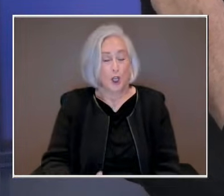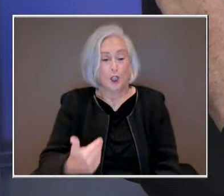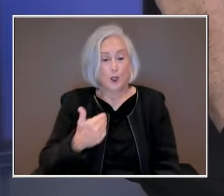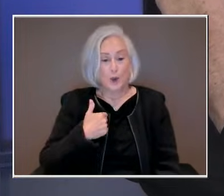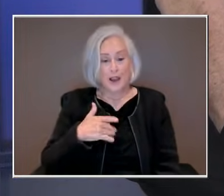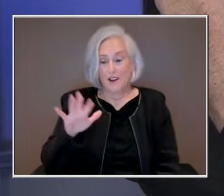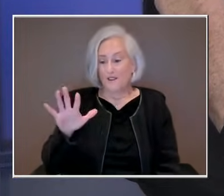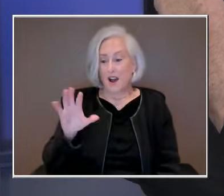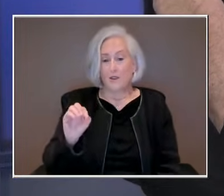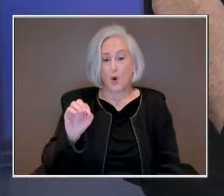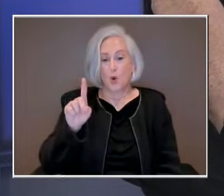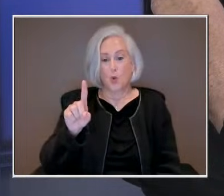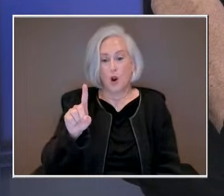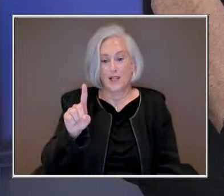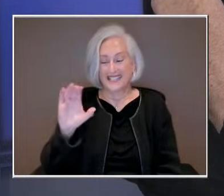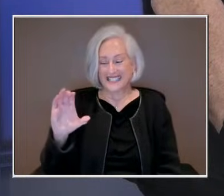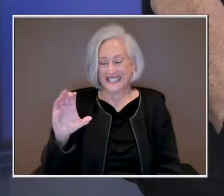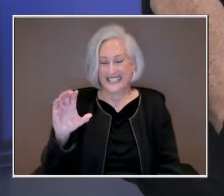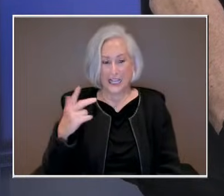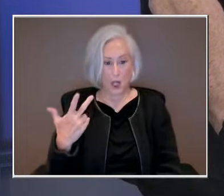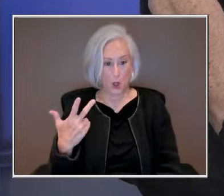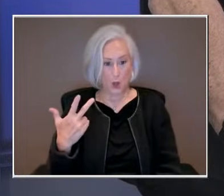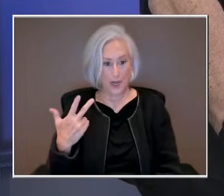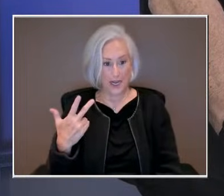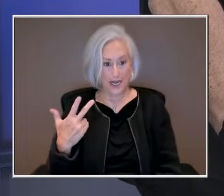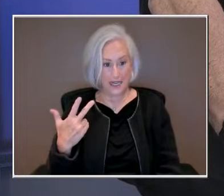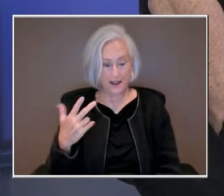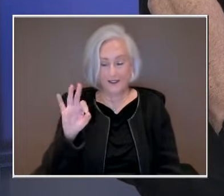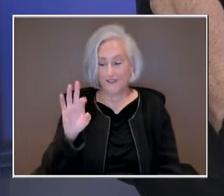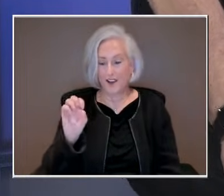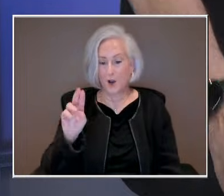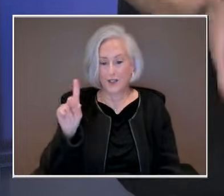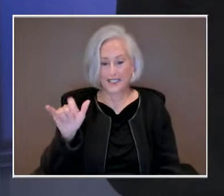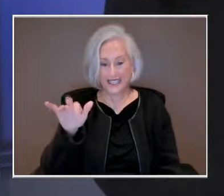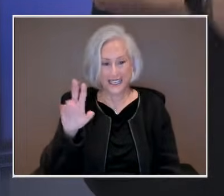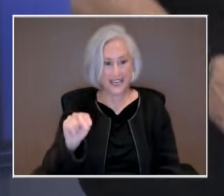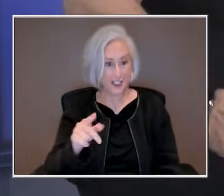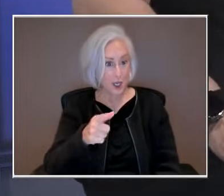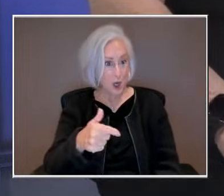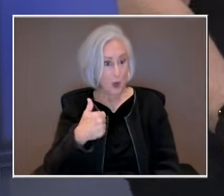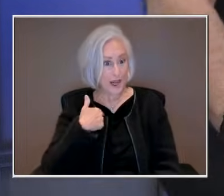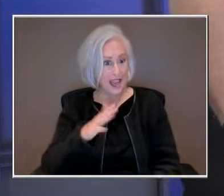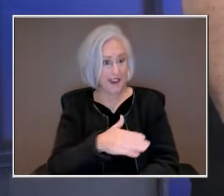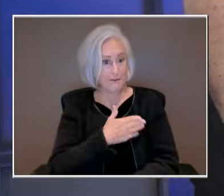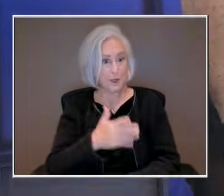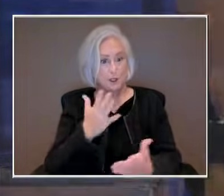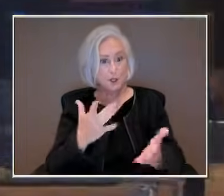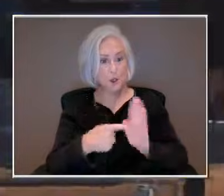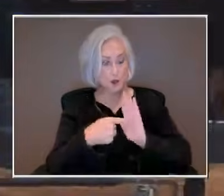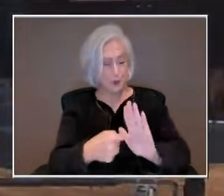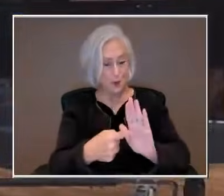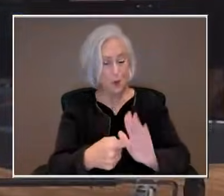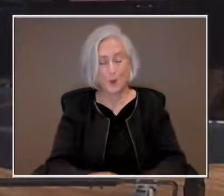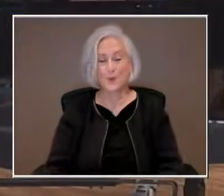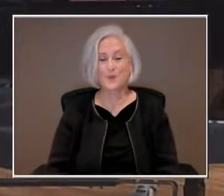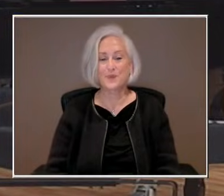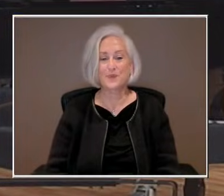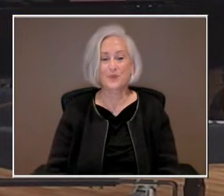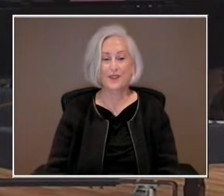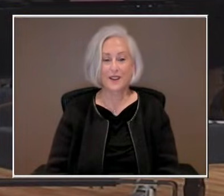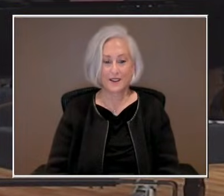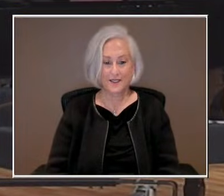501c3 foundation. We have some music of yours that we want to play. Let's take a listen. Let's do that.